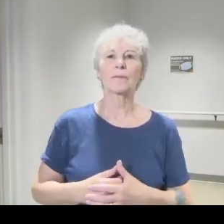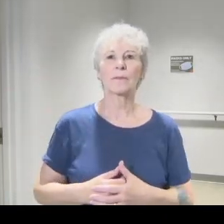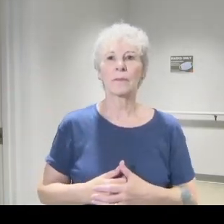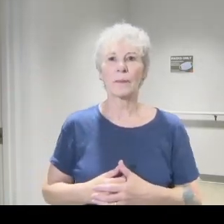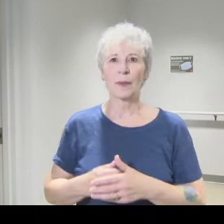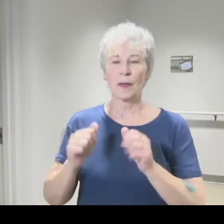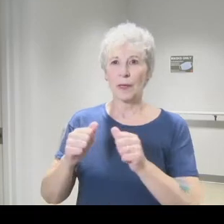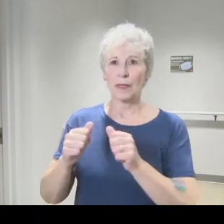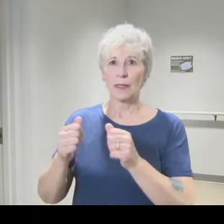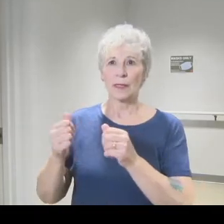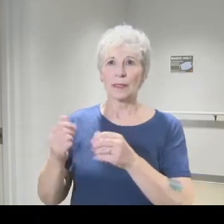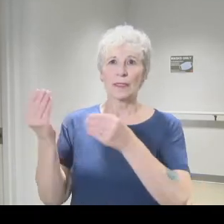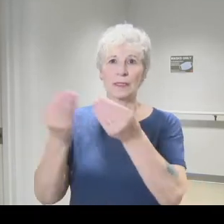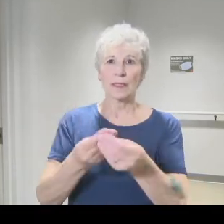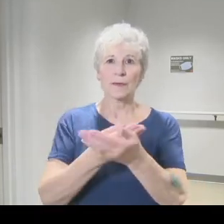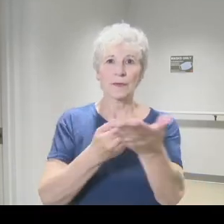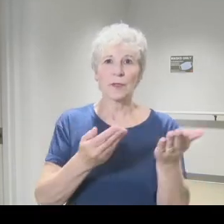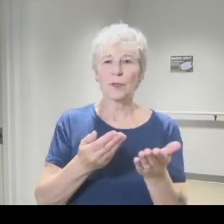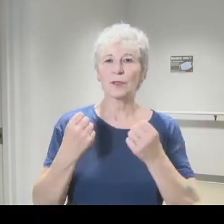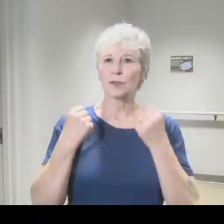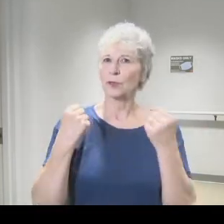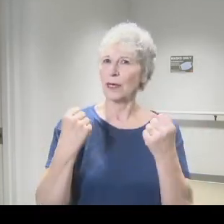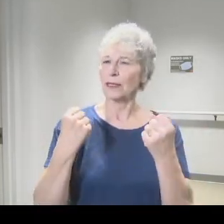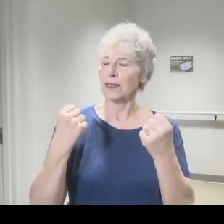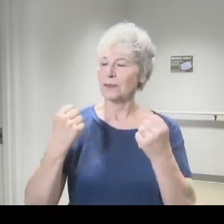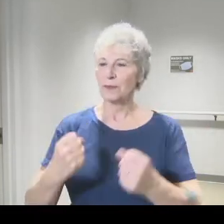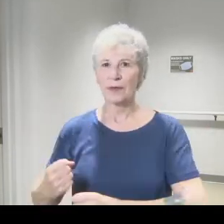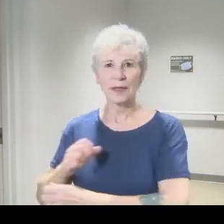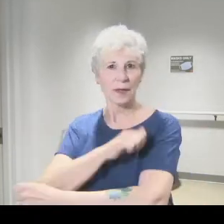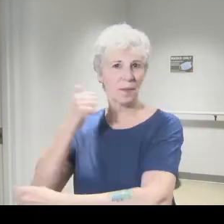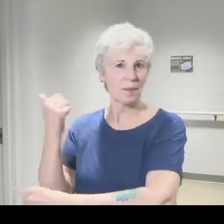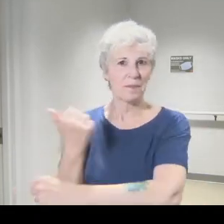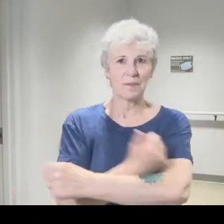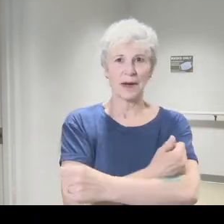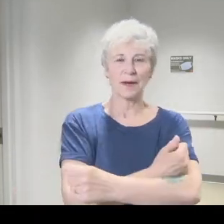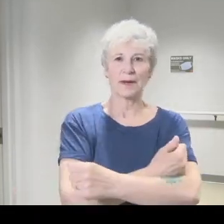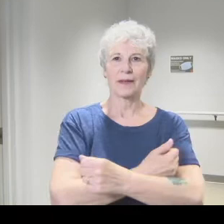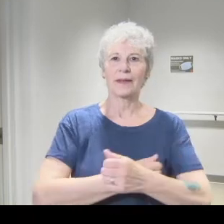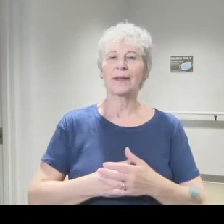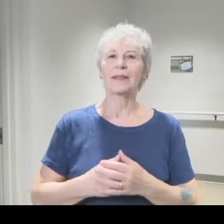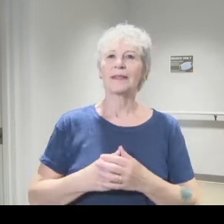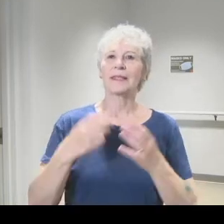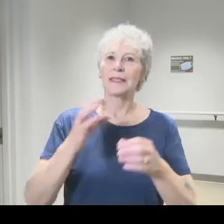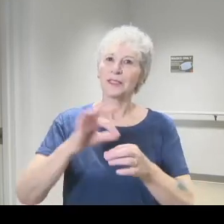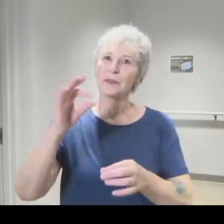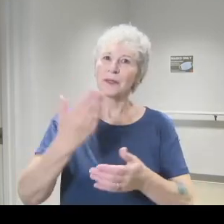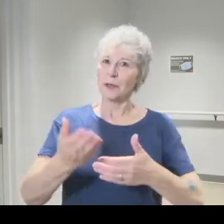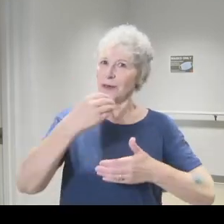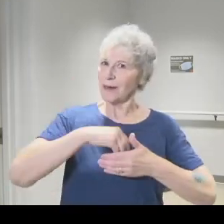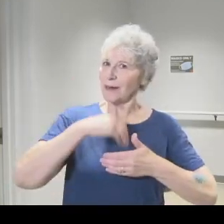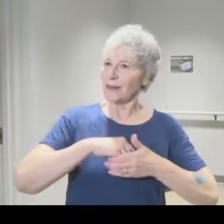may grant you to be strengthened with power through the Spirit in your inner being." Right?